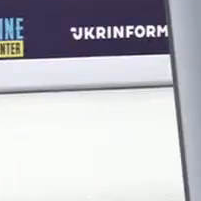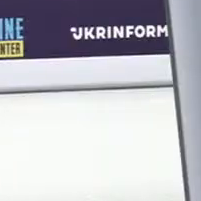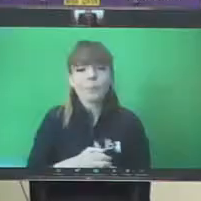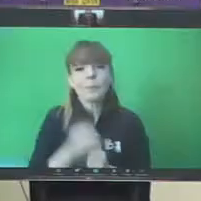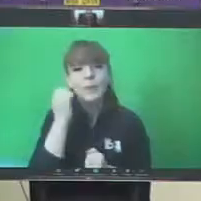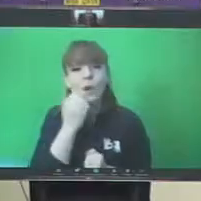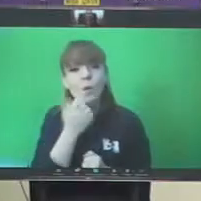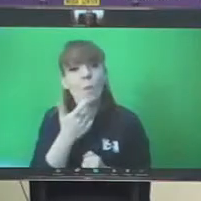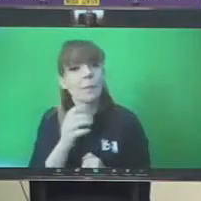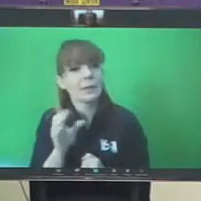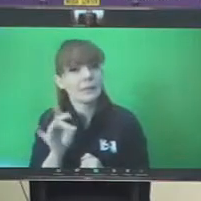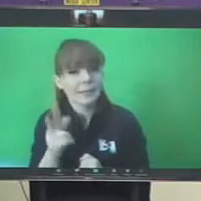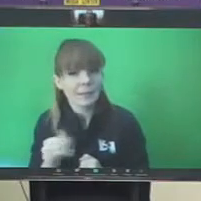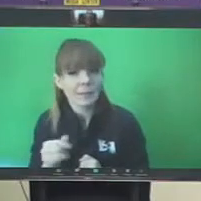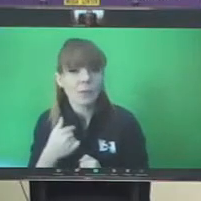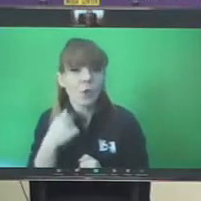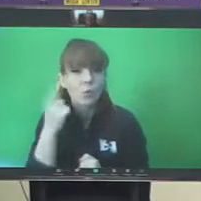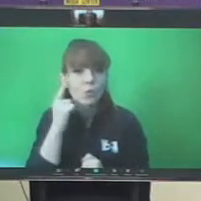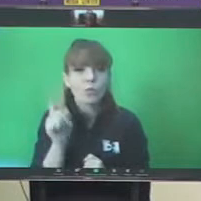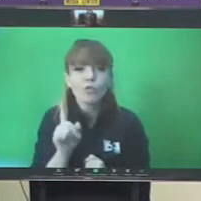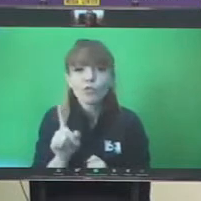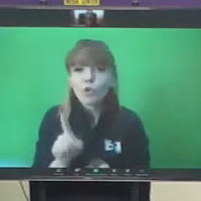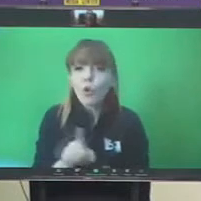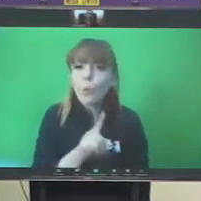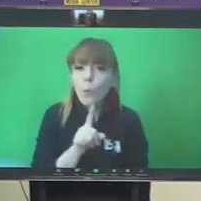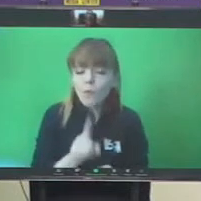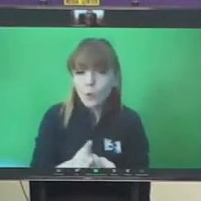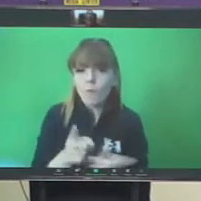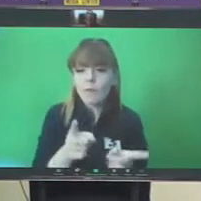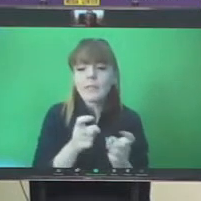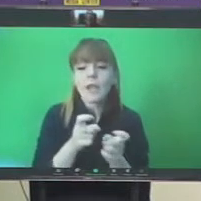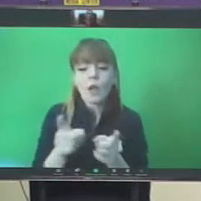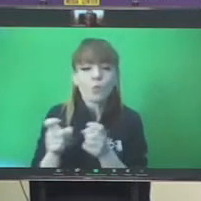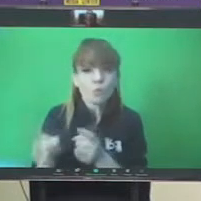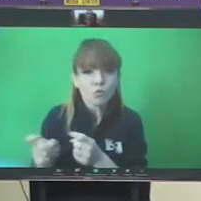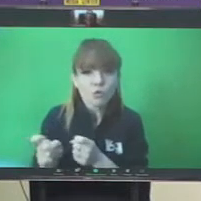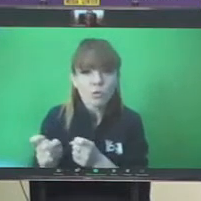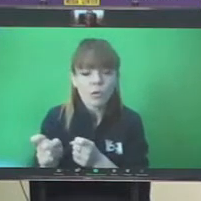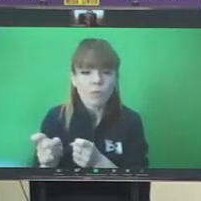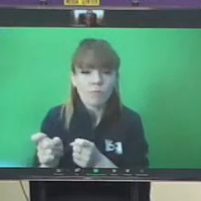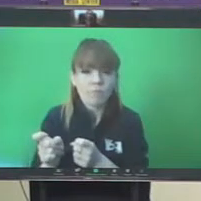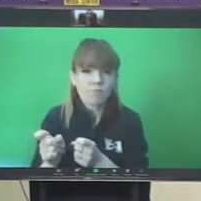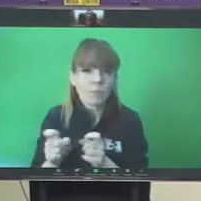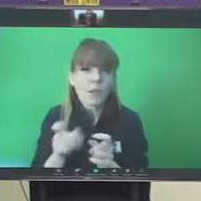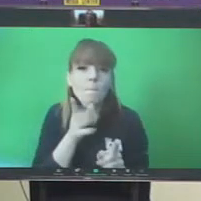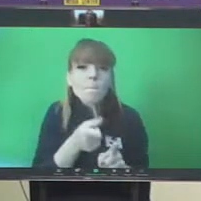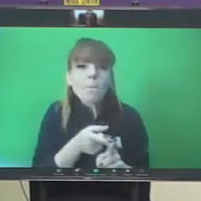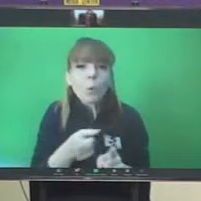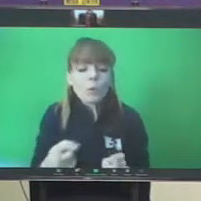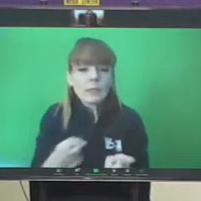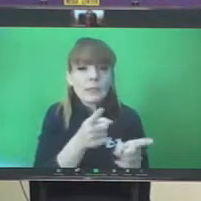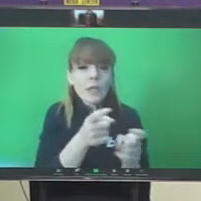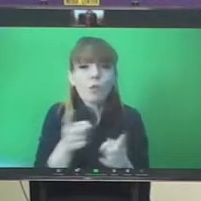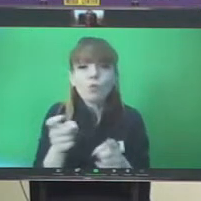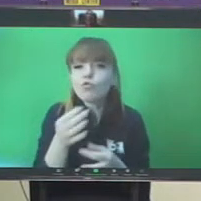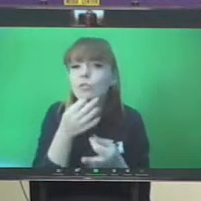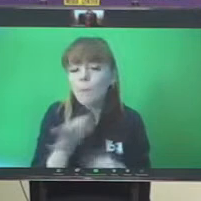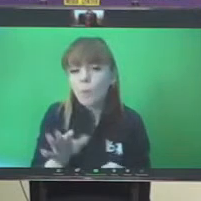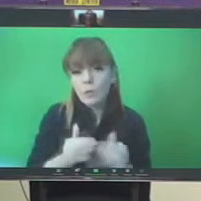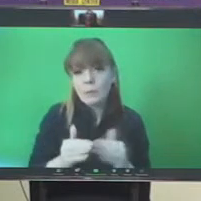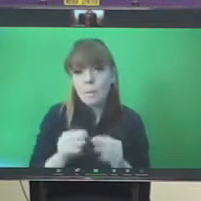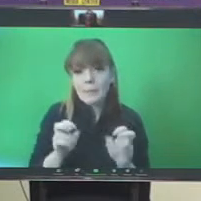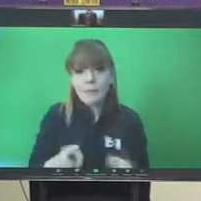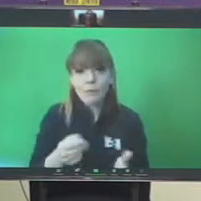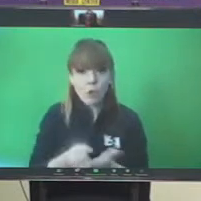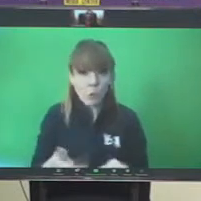issues which was brought up by my colleagues. Thank you, Mr. Serhiy. I think that the mandatory involvement, the process of involvement of every